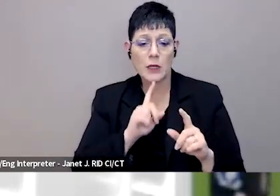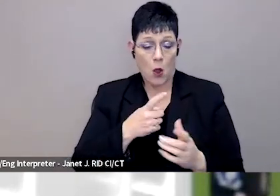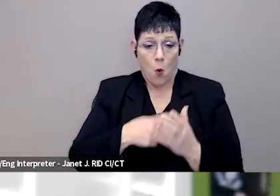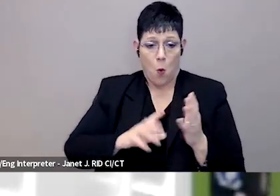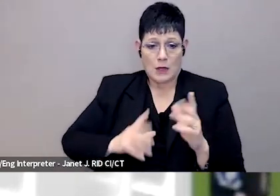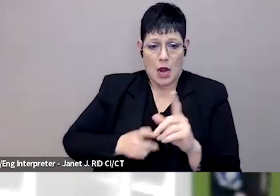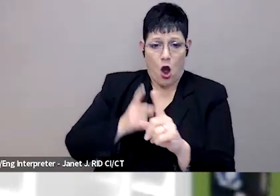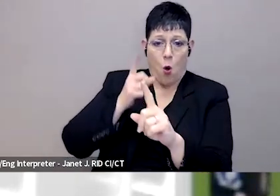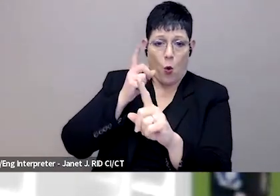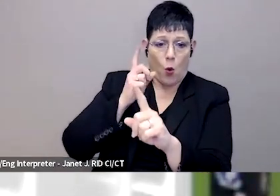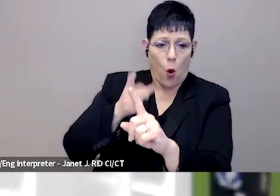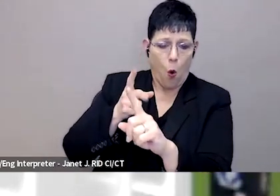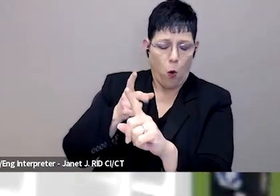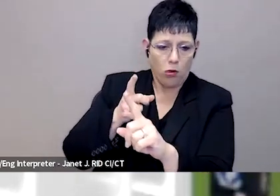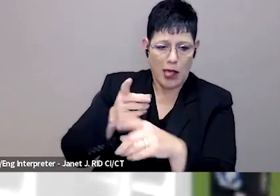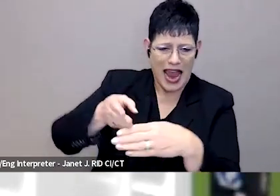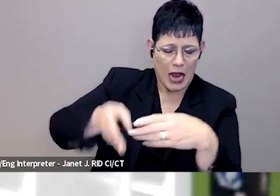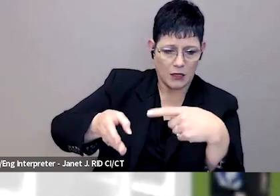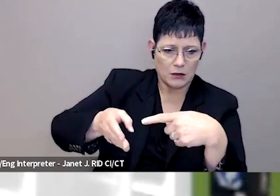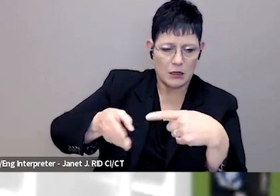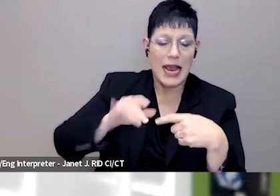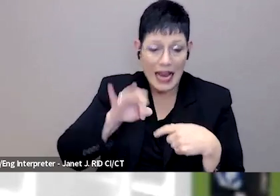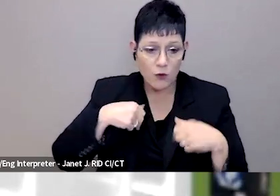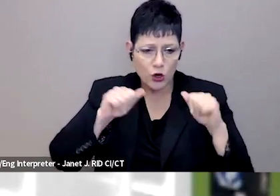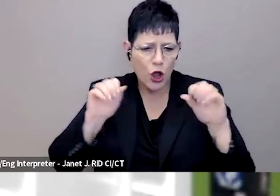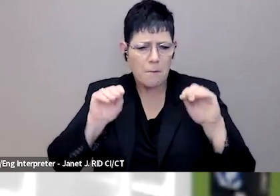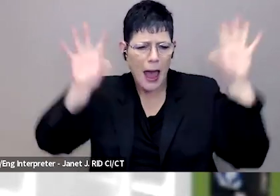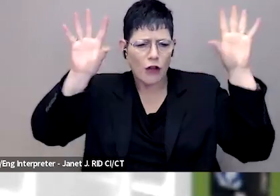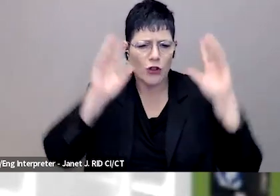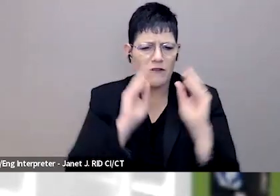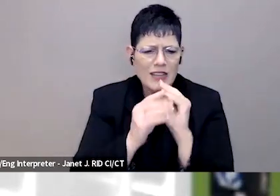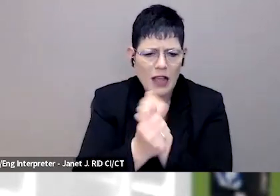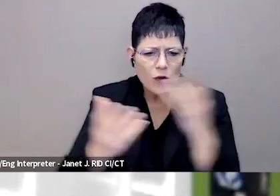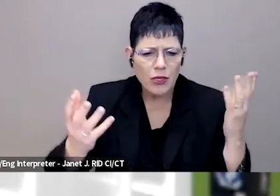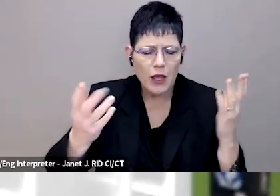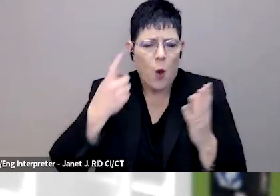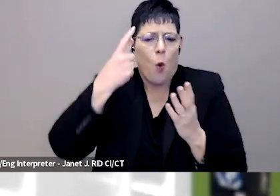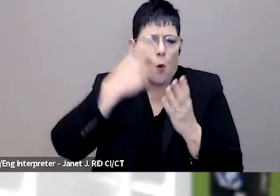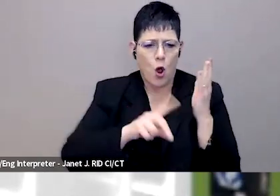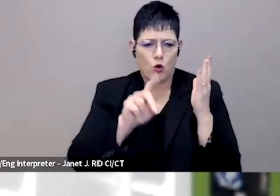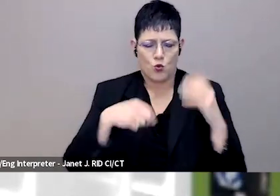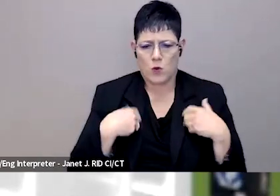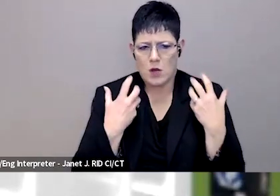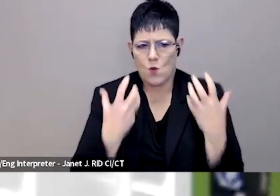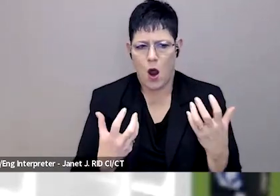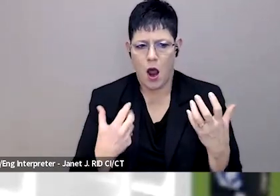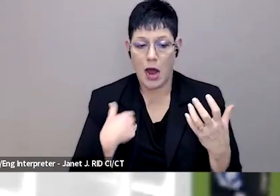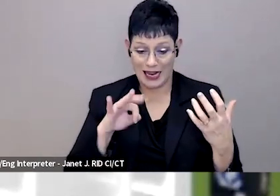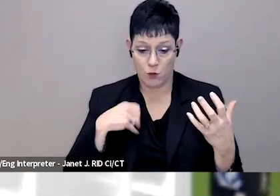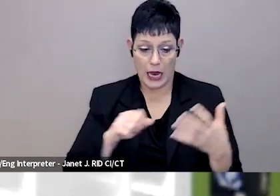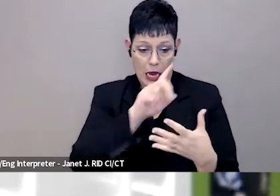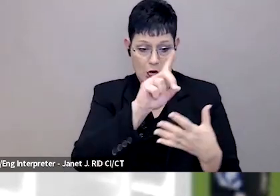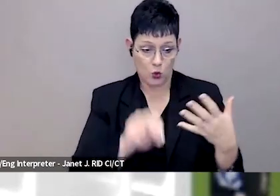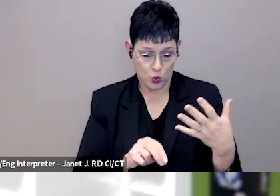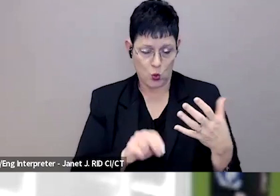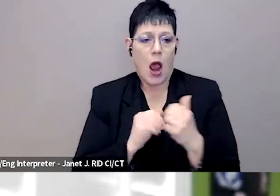had a magic wand, what do we really think, panelists, if we do all the things that we're talking about, how will